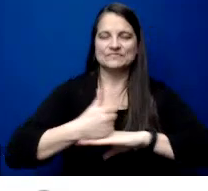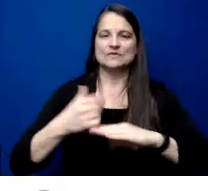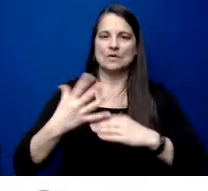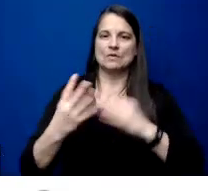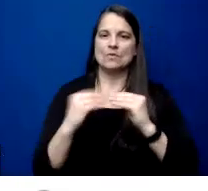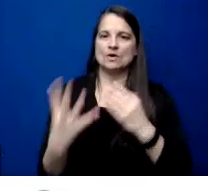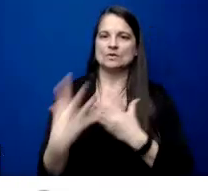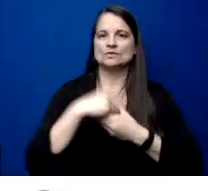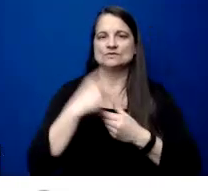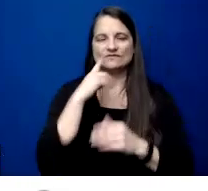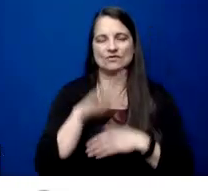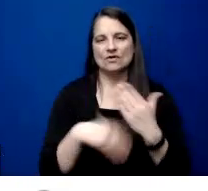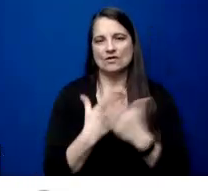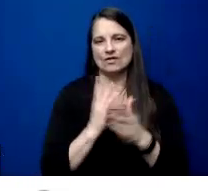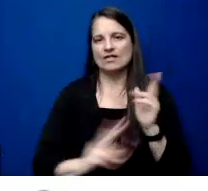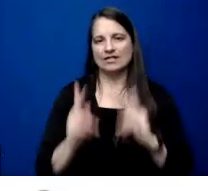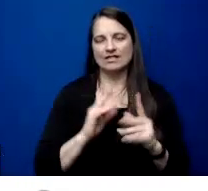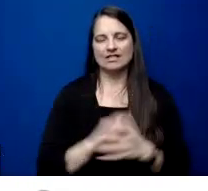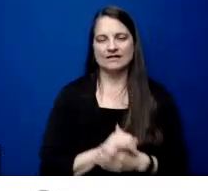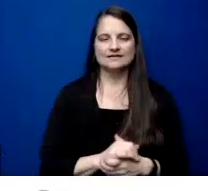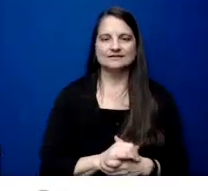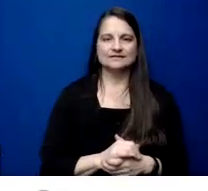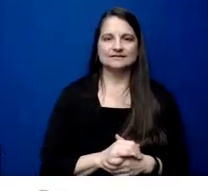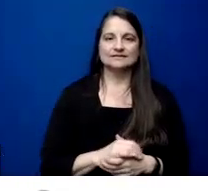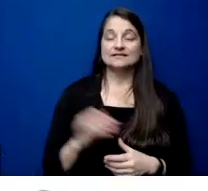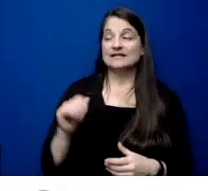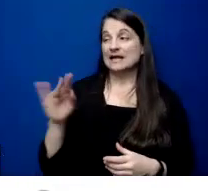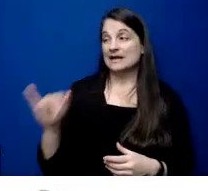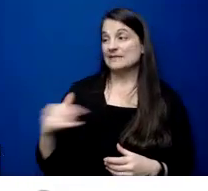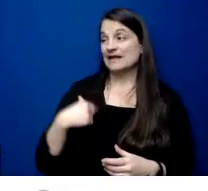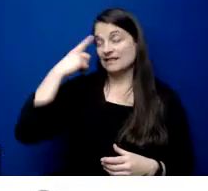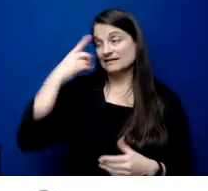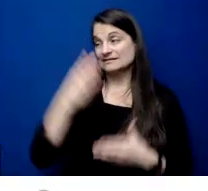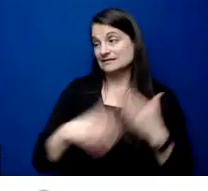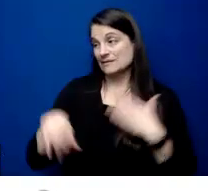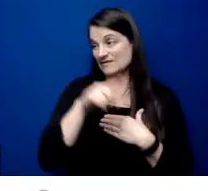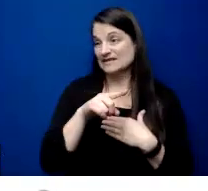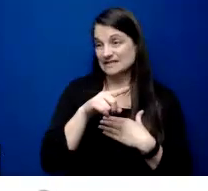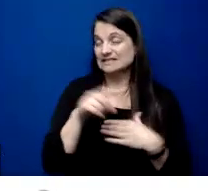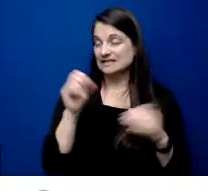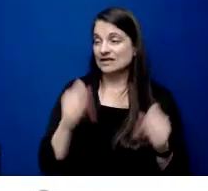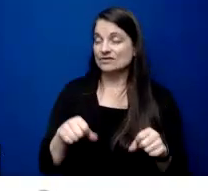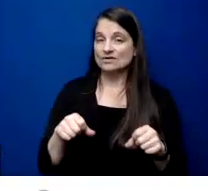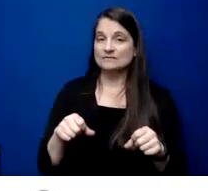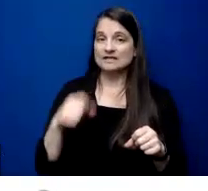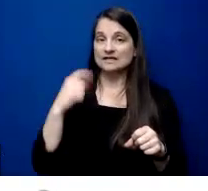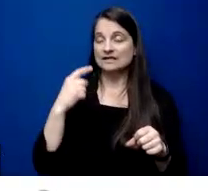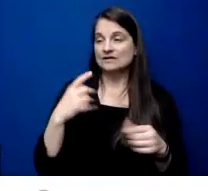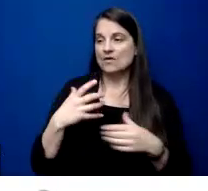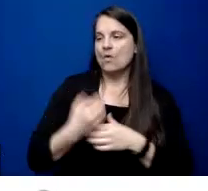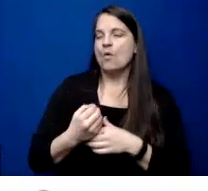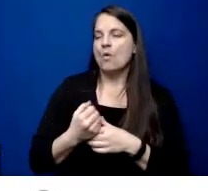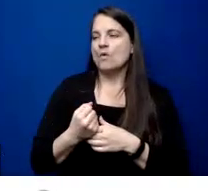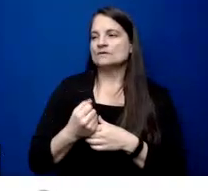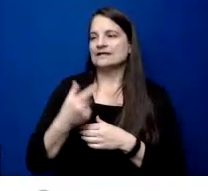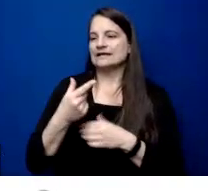everyone. And also, I think, Abby, some of these could be easily adapted to hold different gaming controllers as